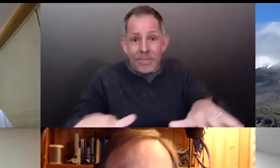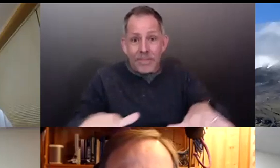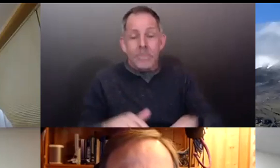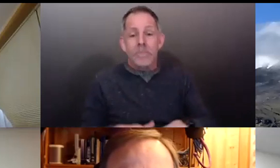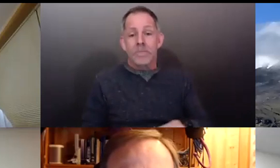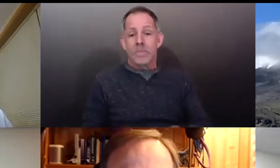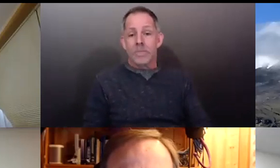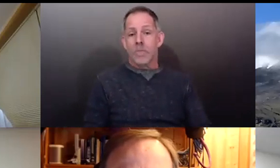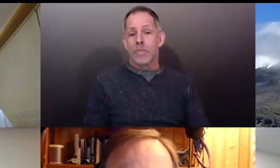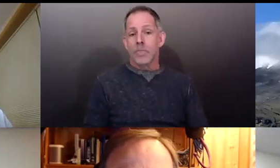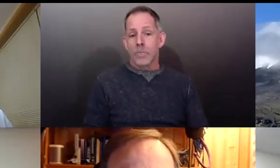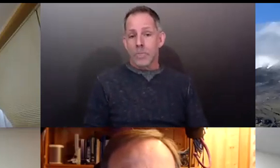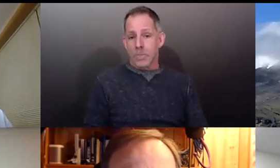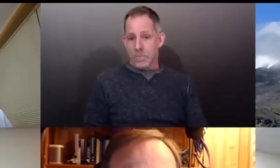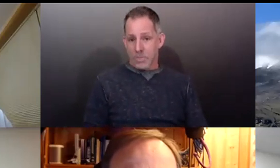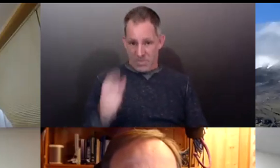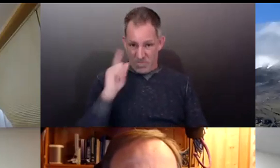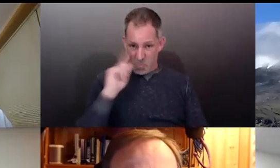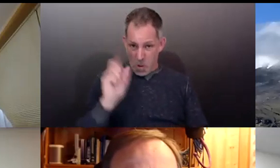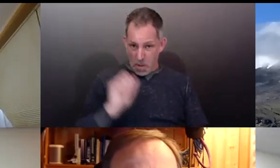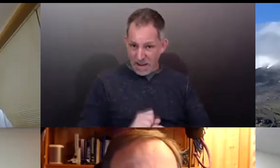the masking?